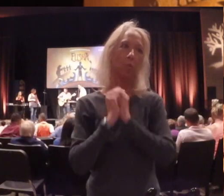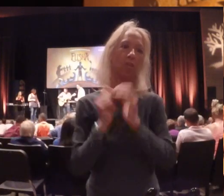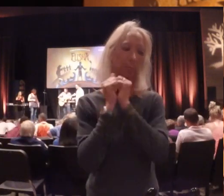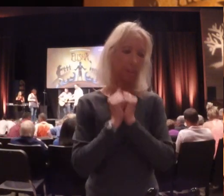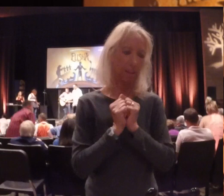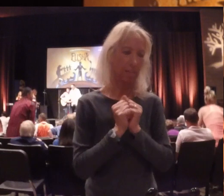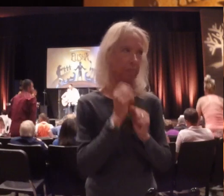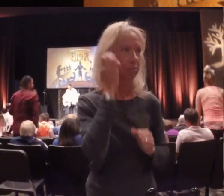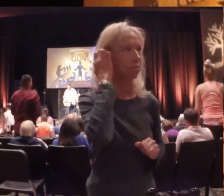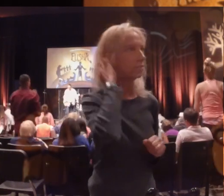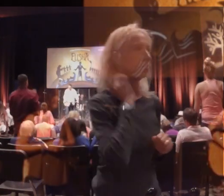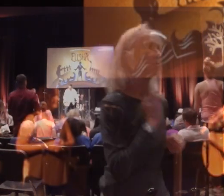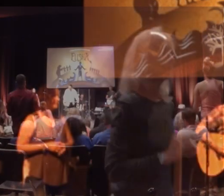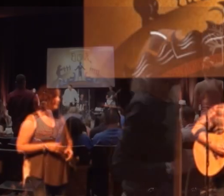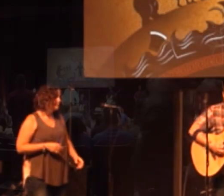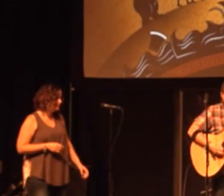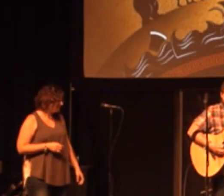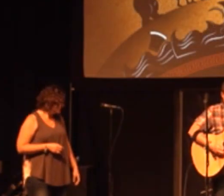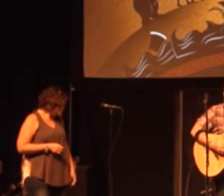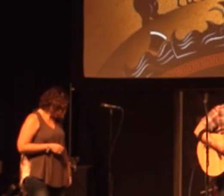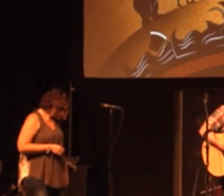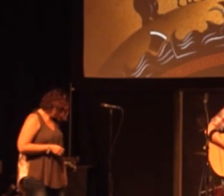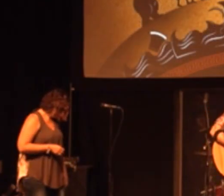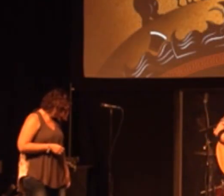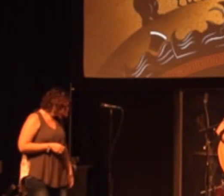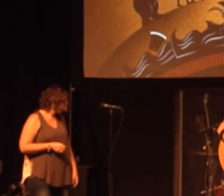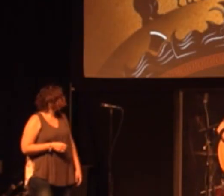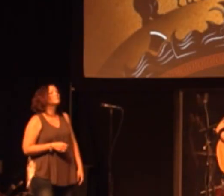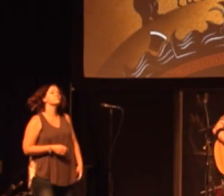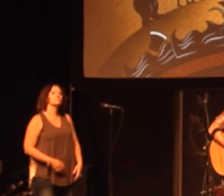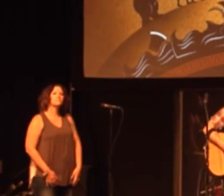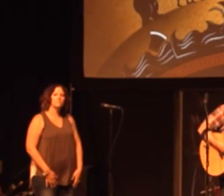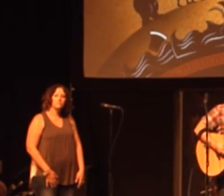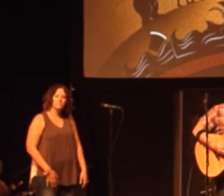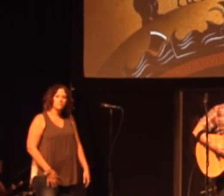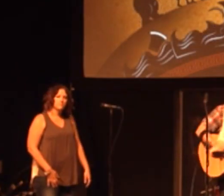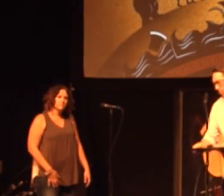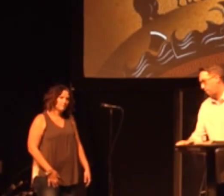stand together this morning. We're going to worship with our gifts with a song.